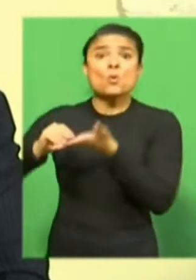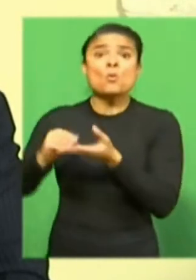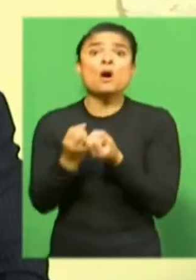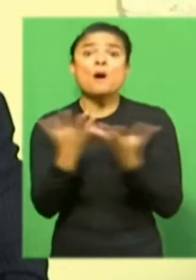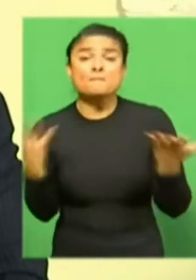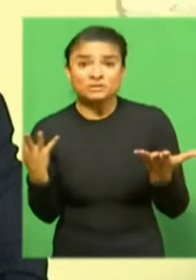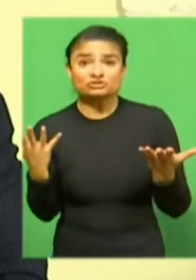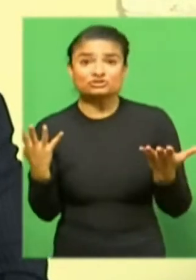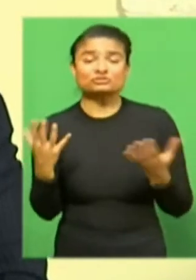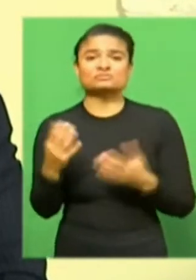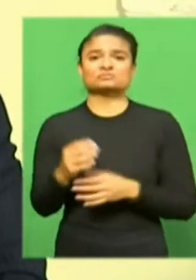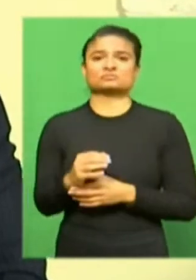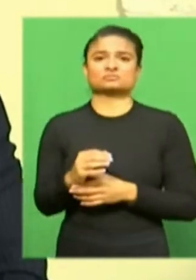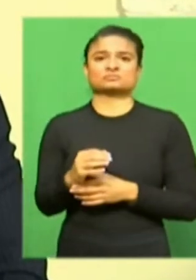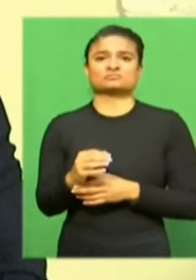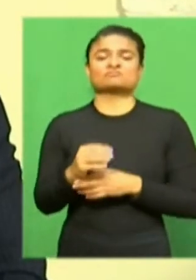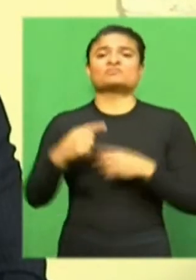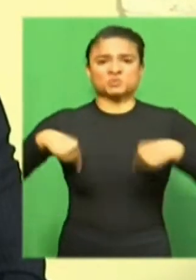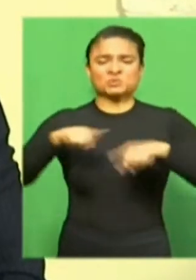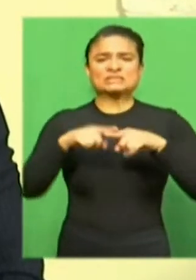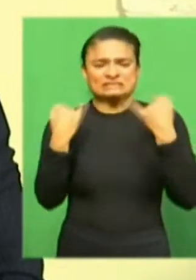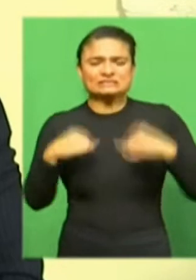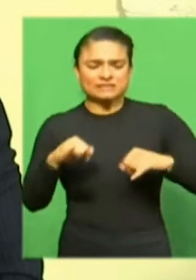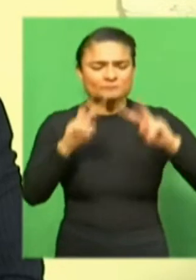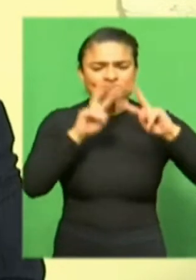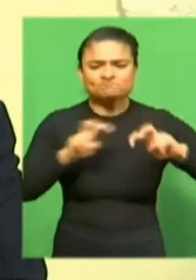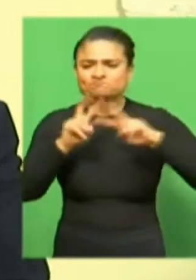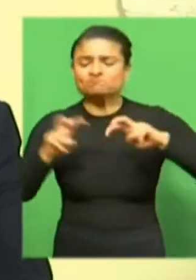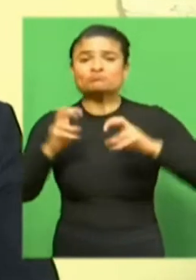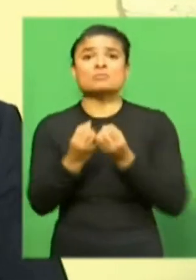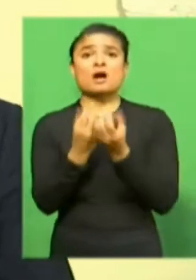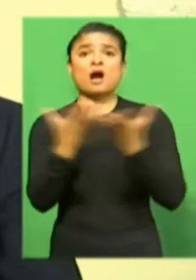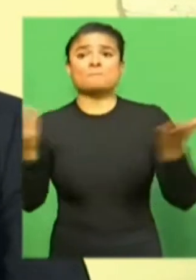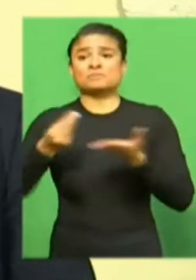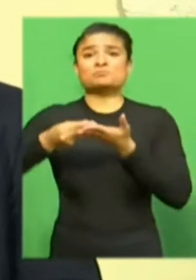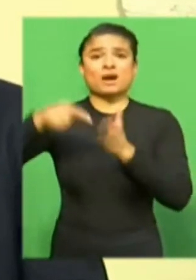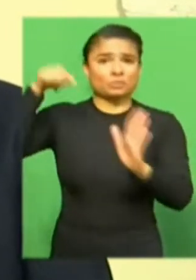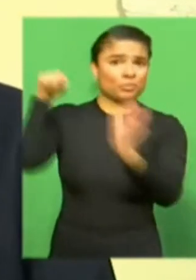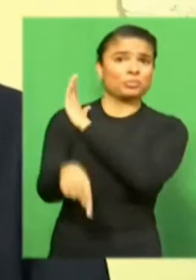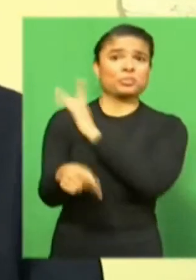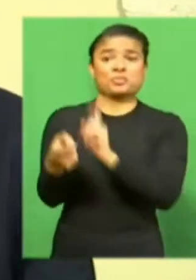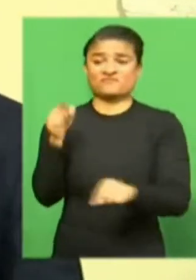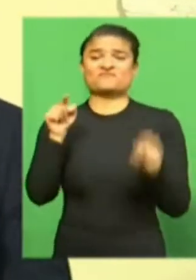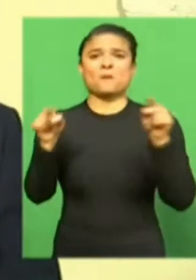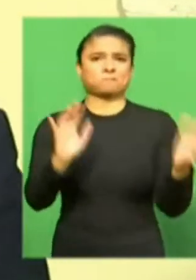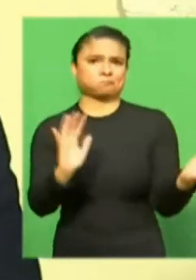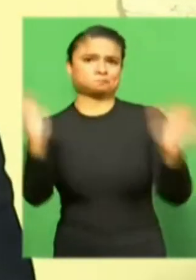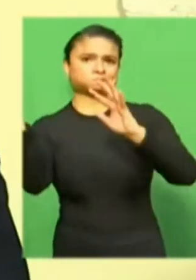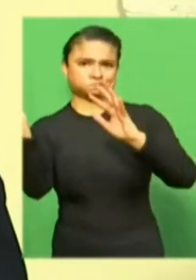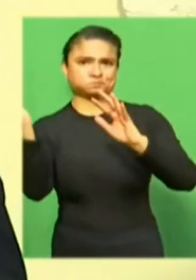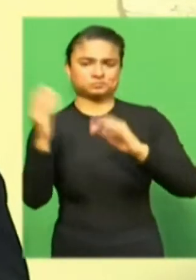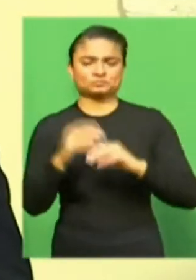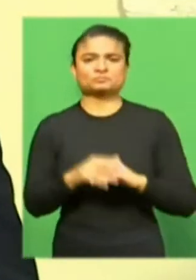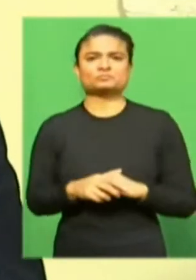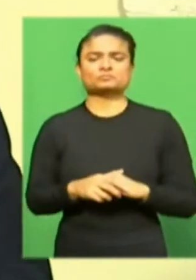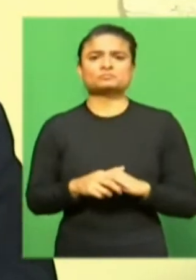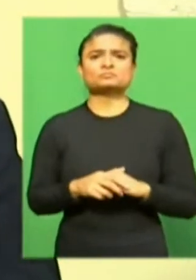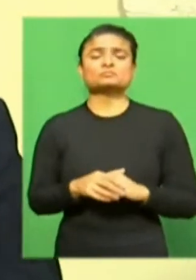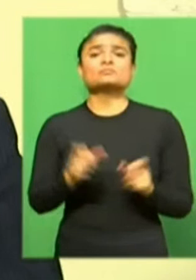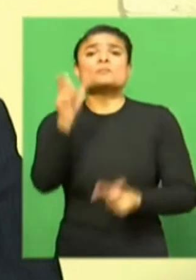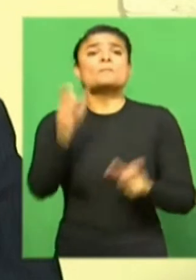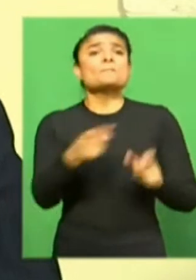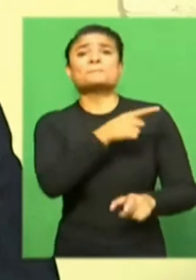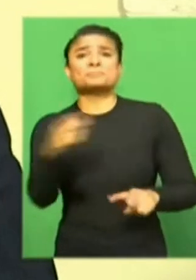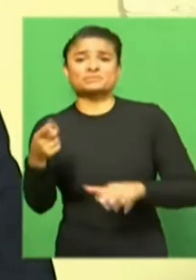it left in its wake. I speak of the lives that were cut short and the families that